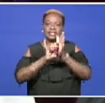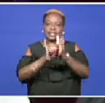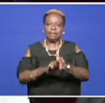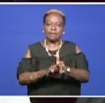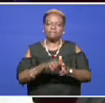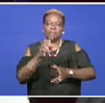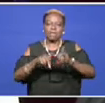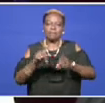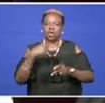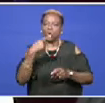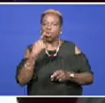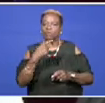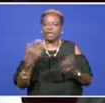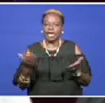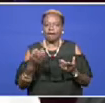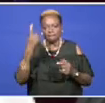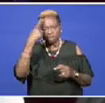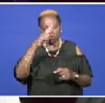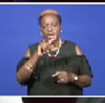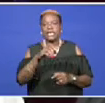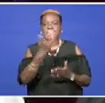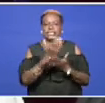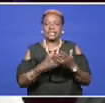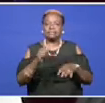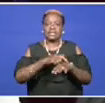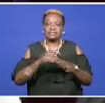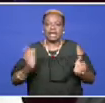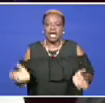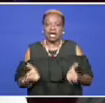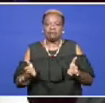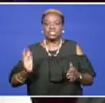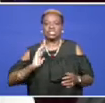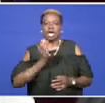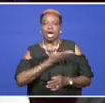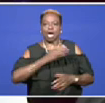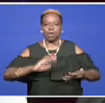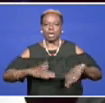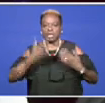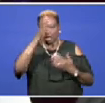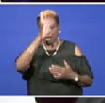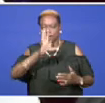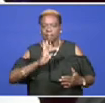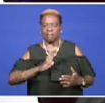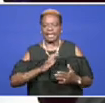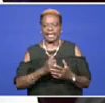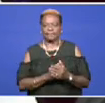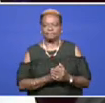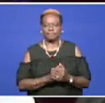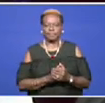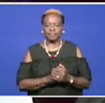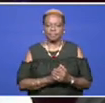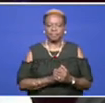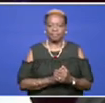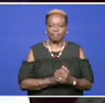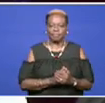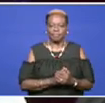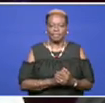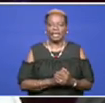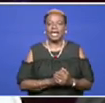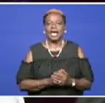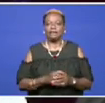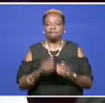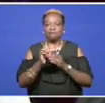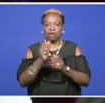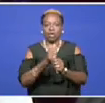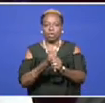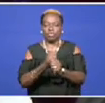for some time, and to encourage our young men and to follow the role of fatherhood as it relates to scripture and